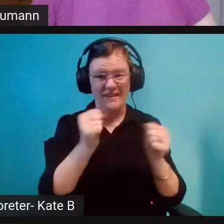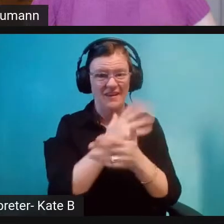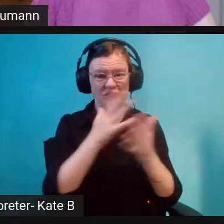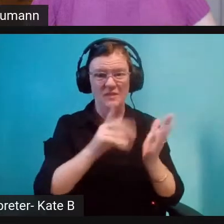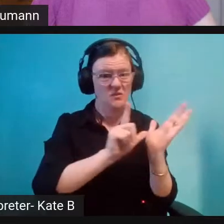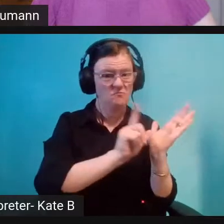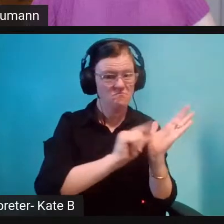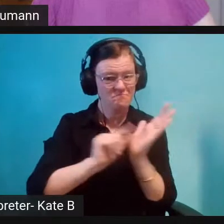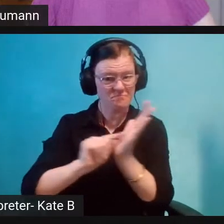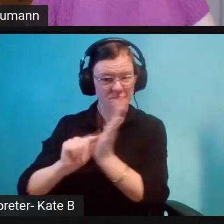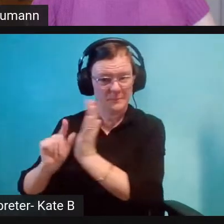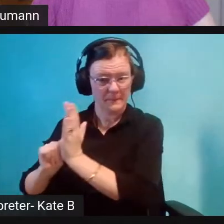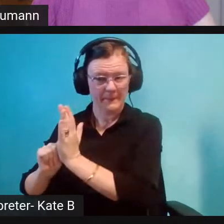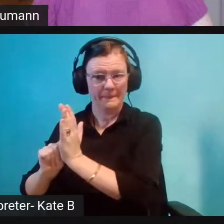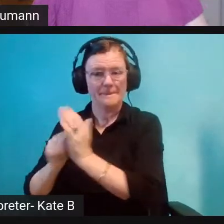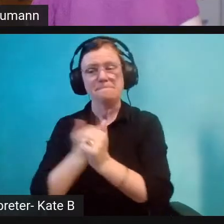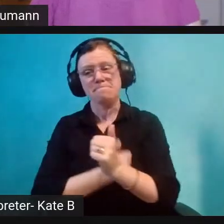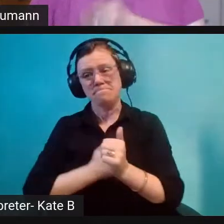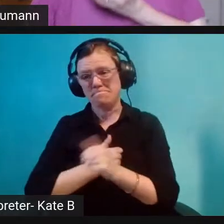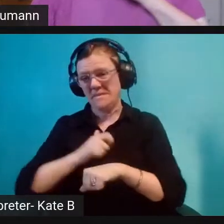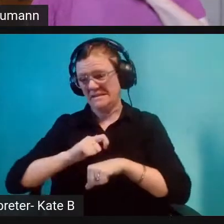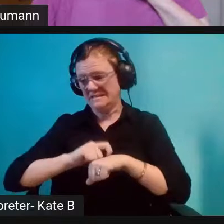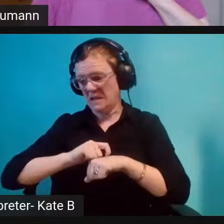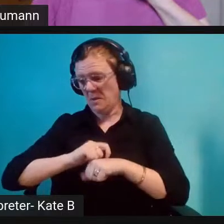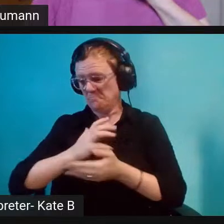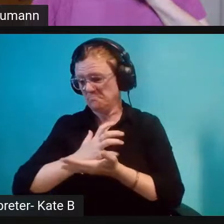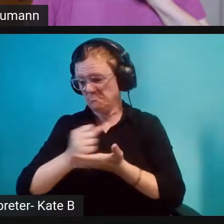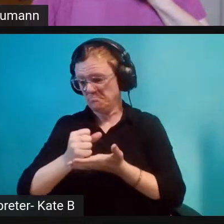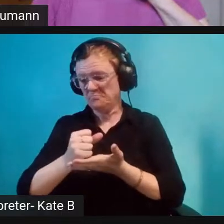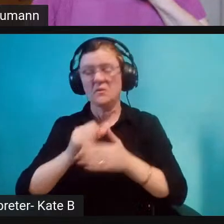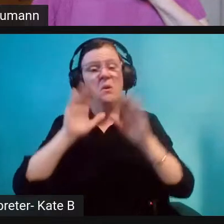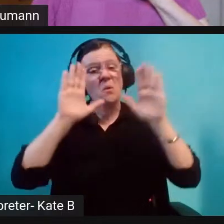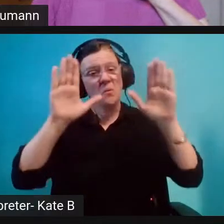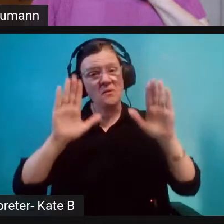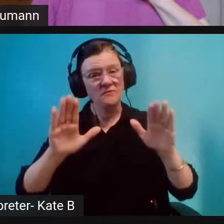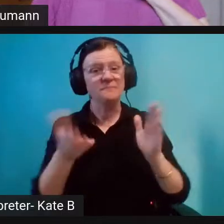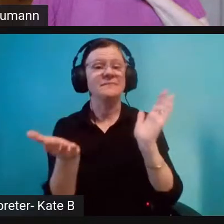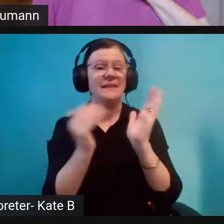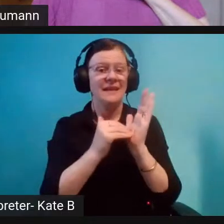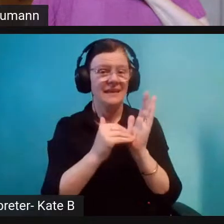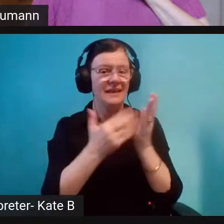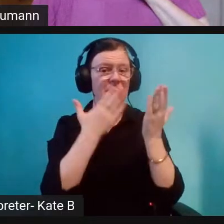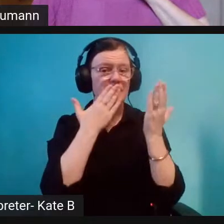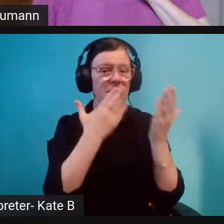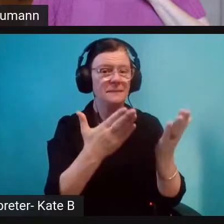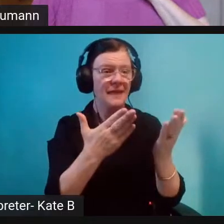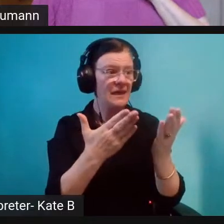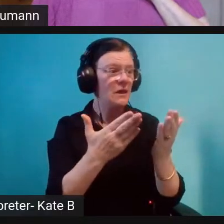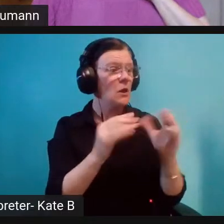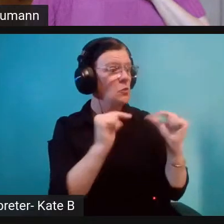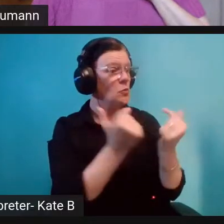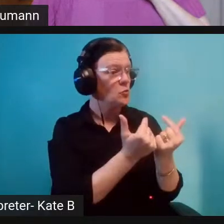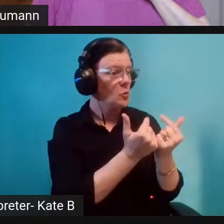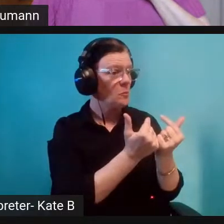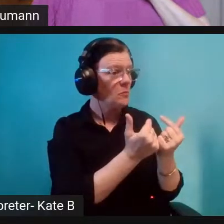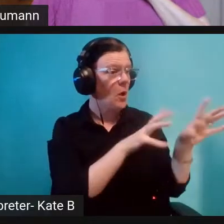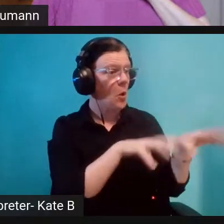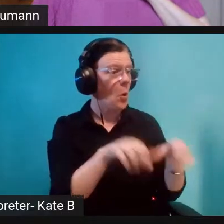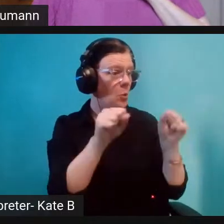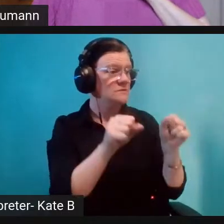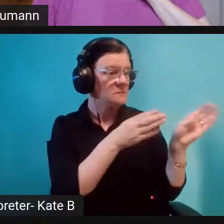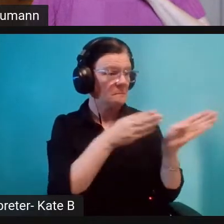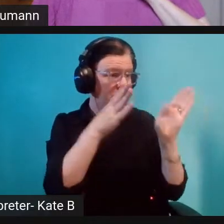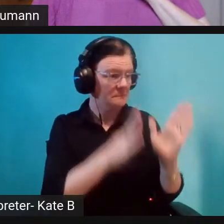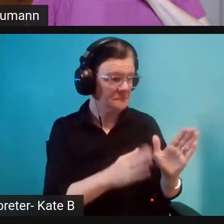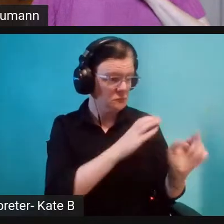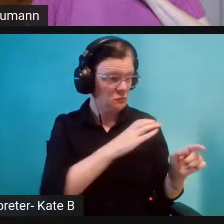published. And with regret, our time is up. It's been really wonderful. I want to again thank the planning group within the School of Medicine Public